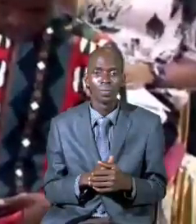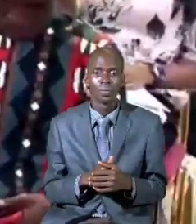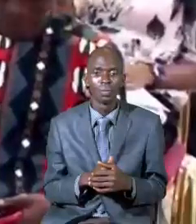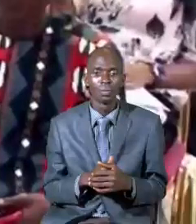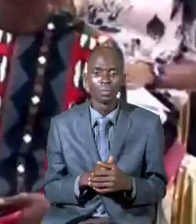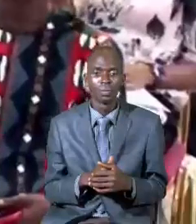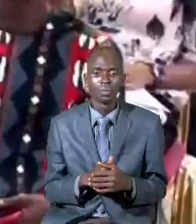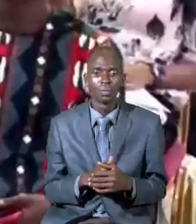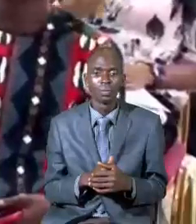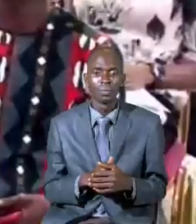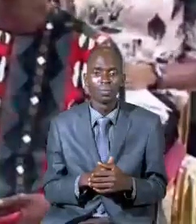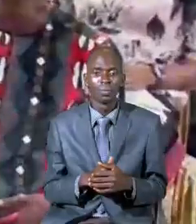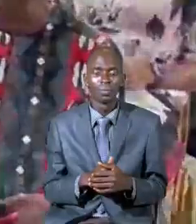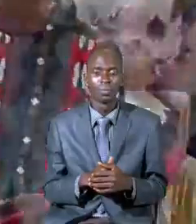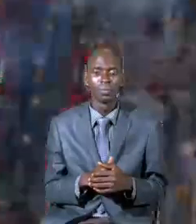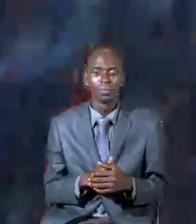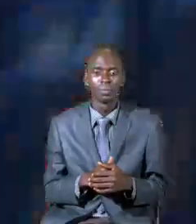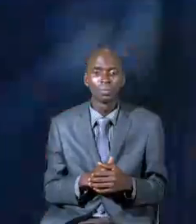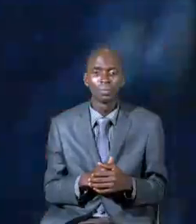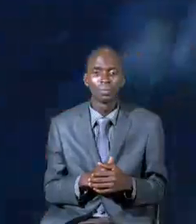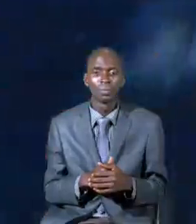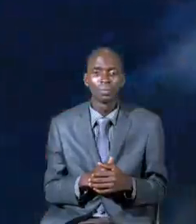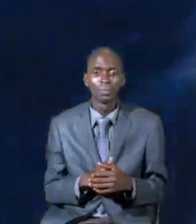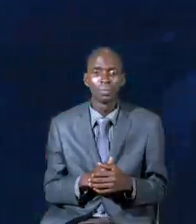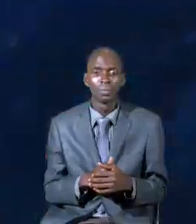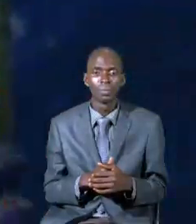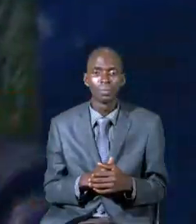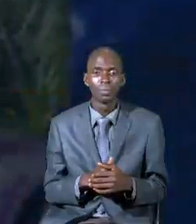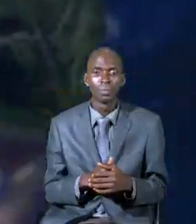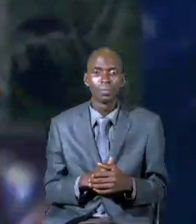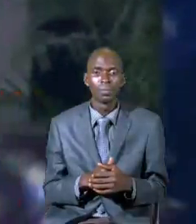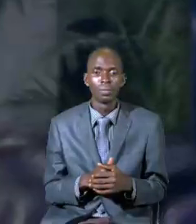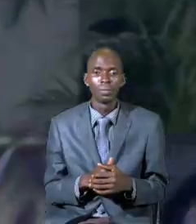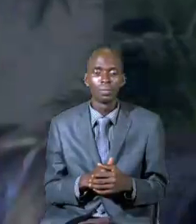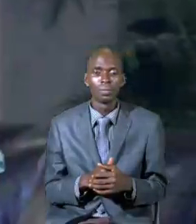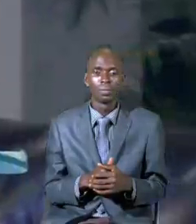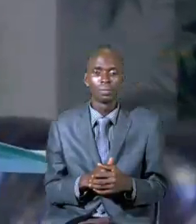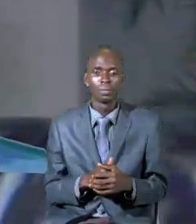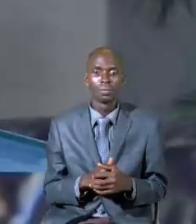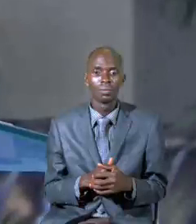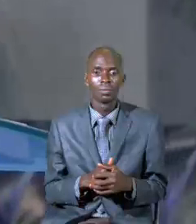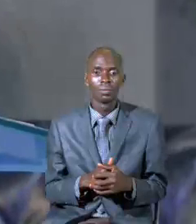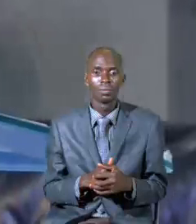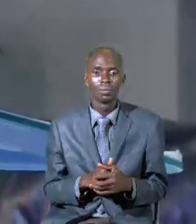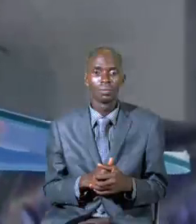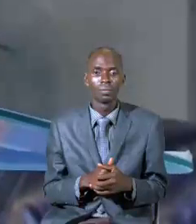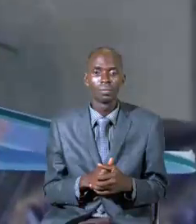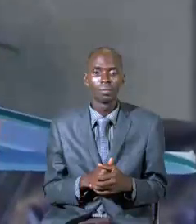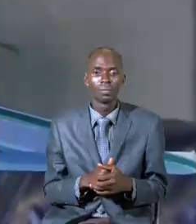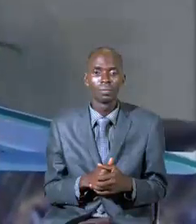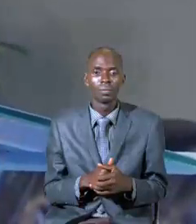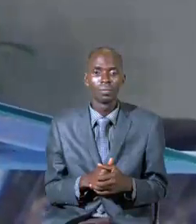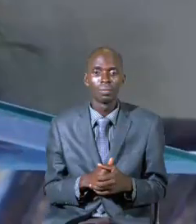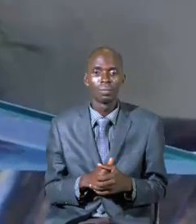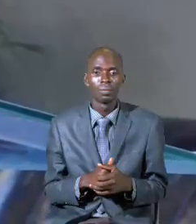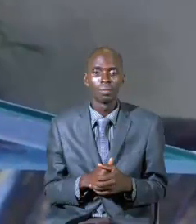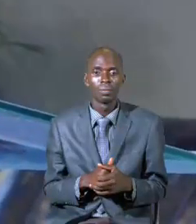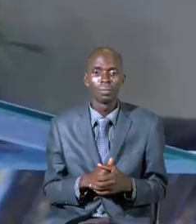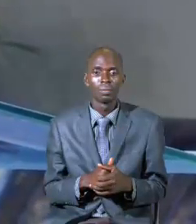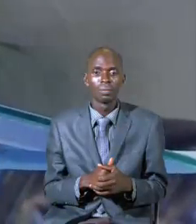be triumphant. I will not remain as I have always been.